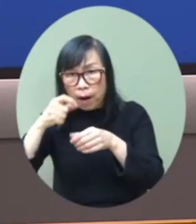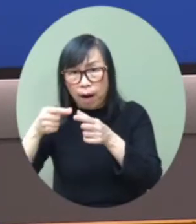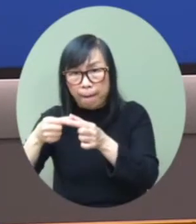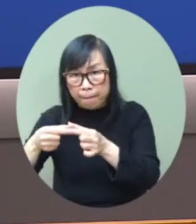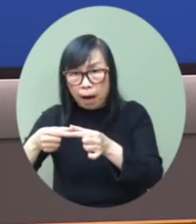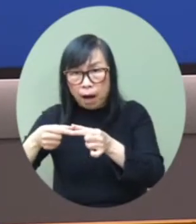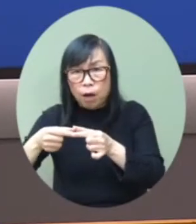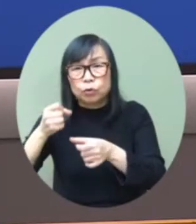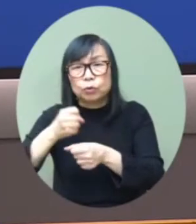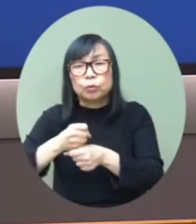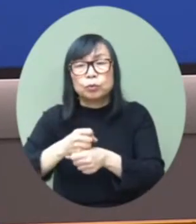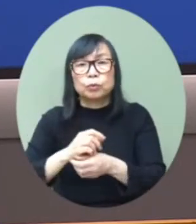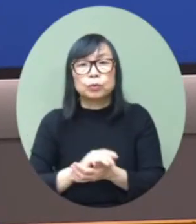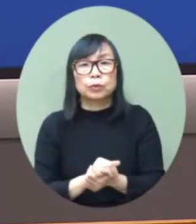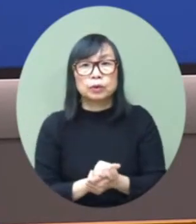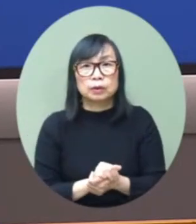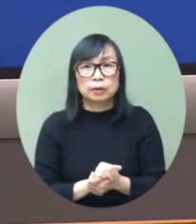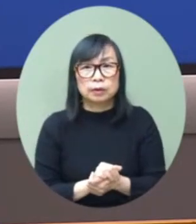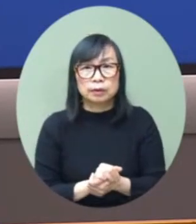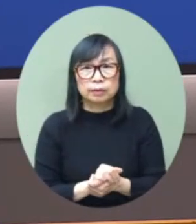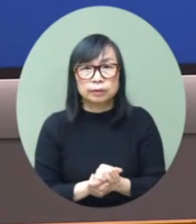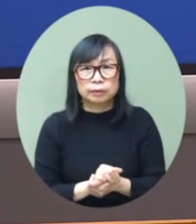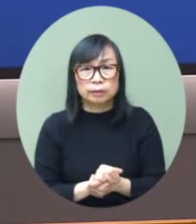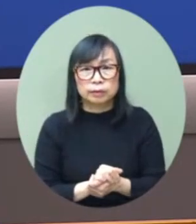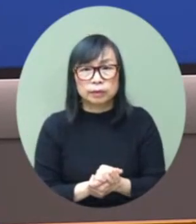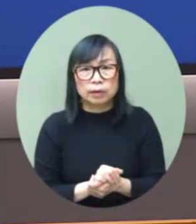that is rapid antigen test.